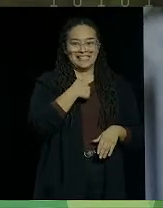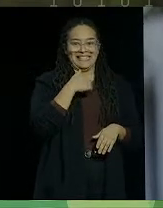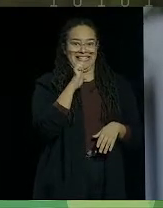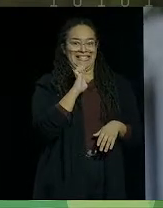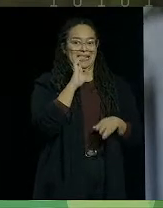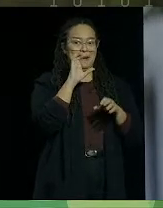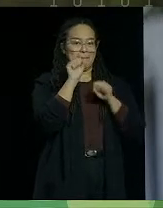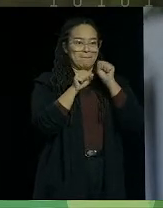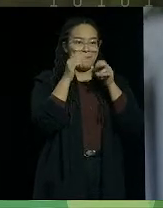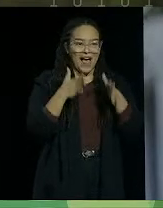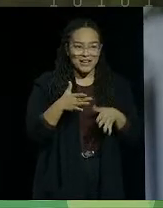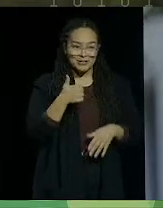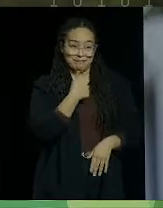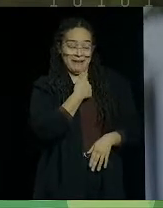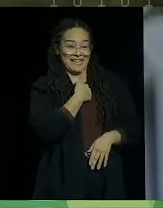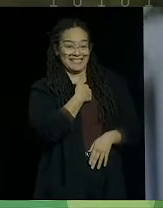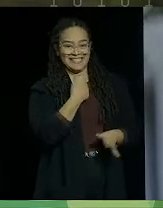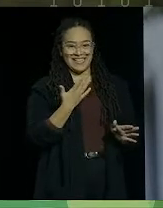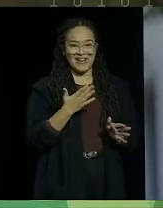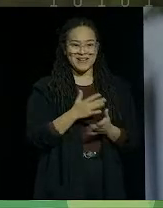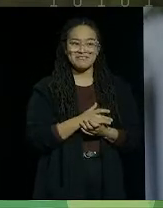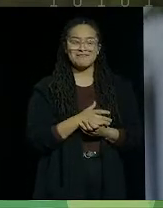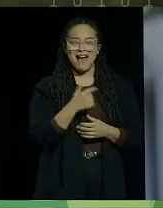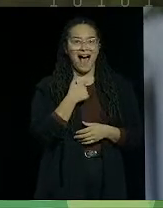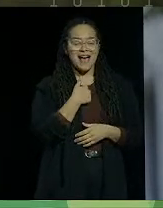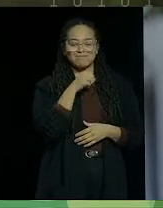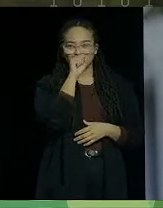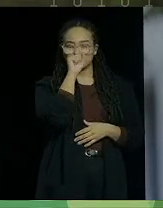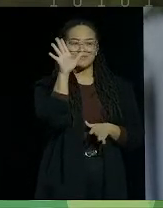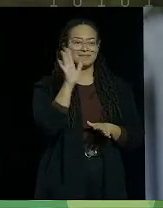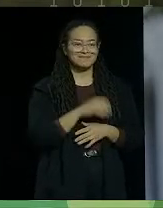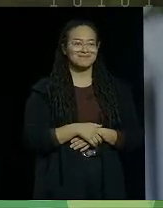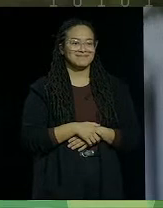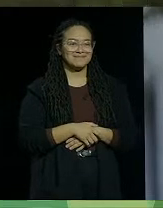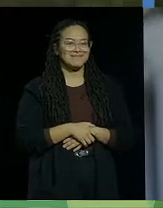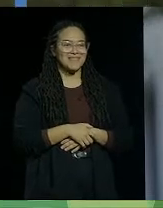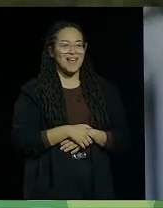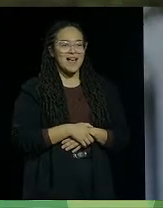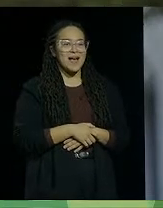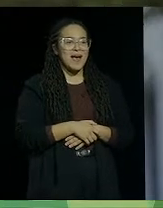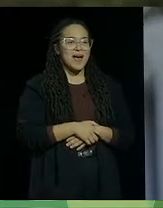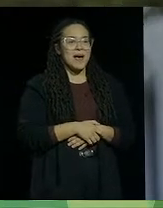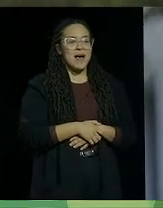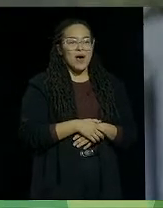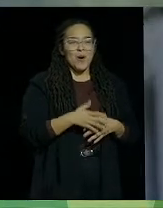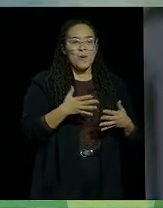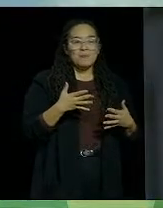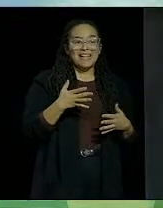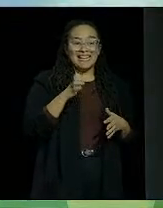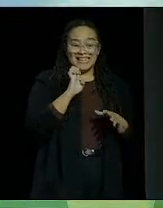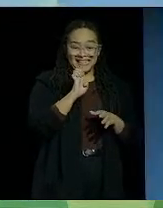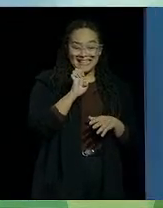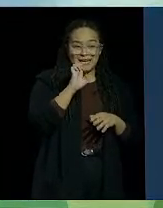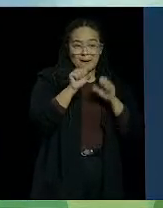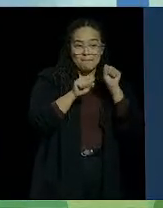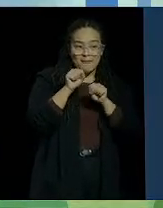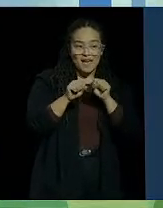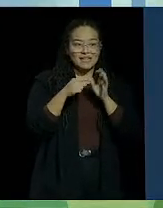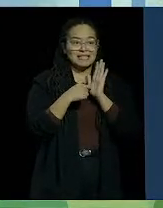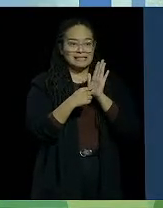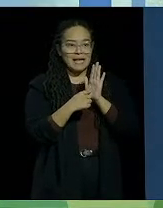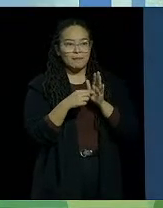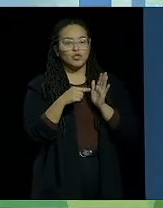always smile if you go on an e-bike, that's music to my ears. What the e-bike example illustrates, it's